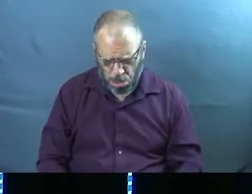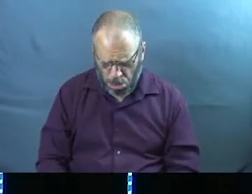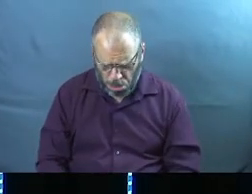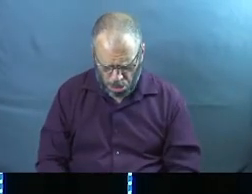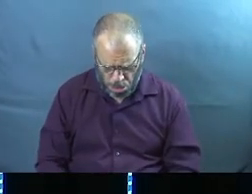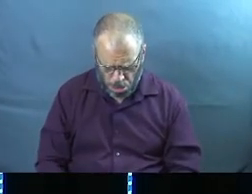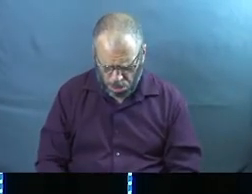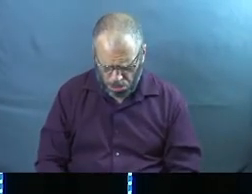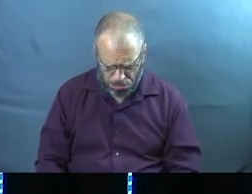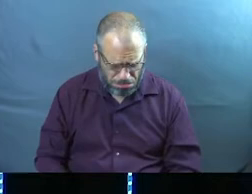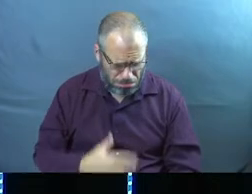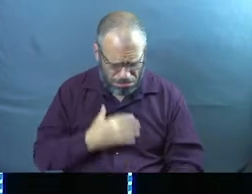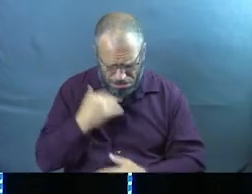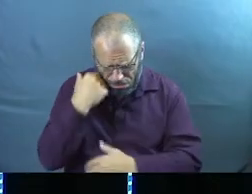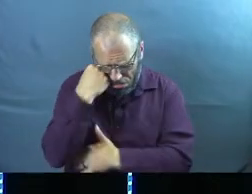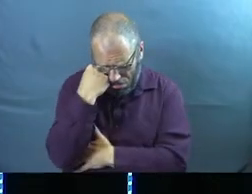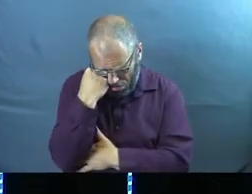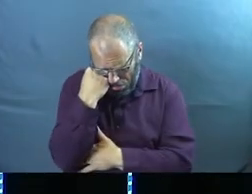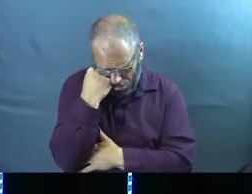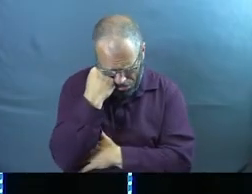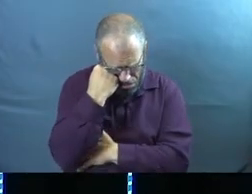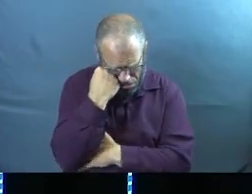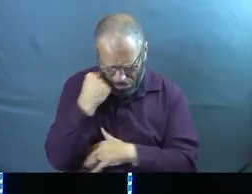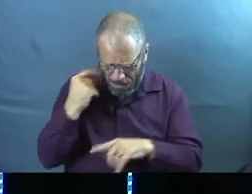he can't ever really feel free?